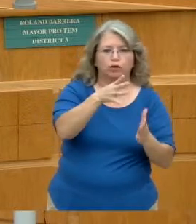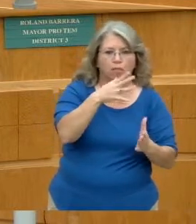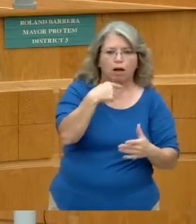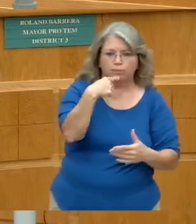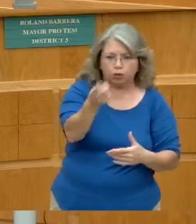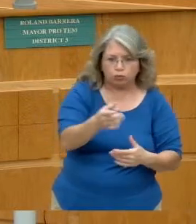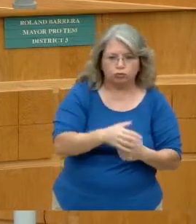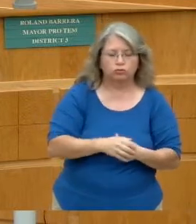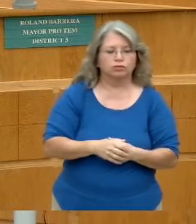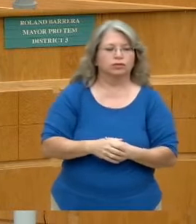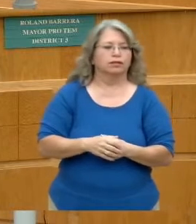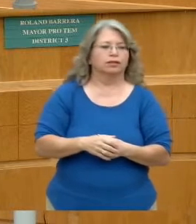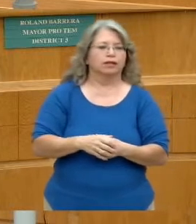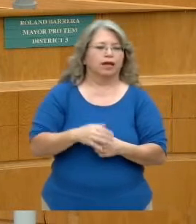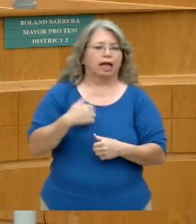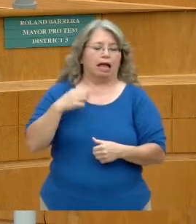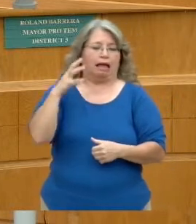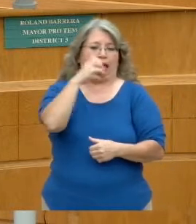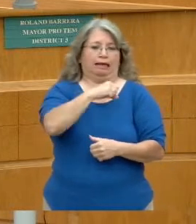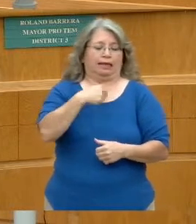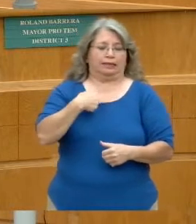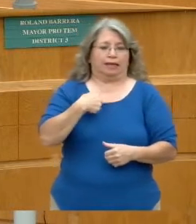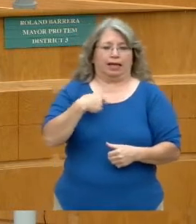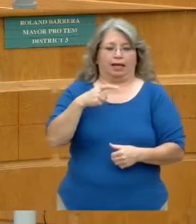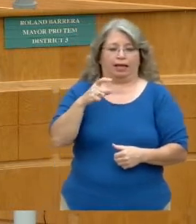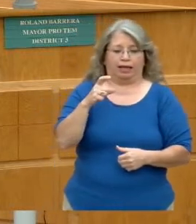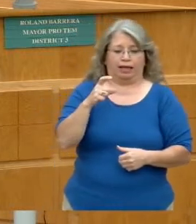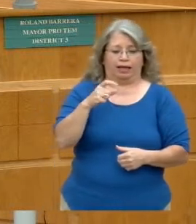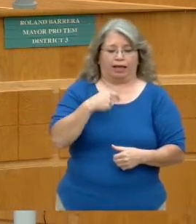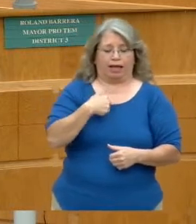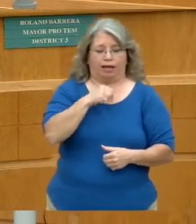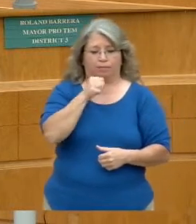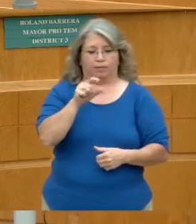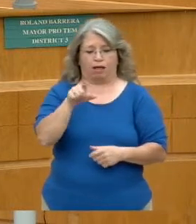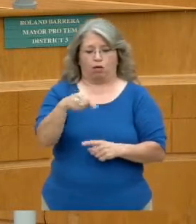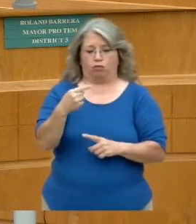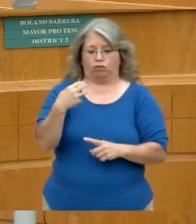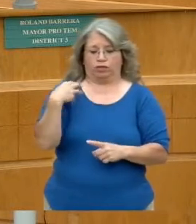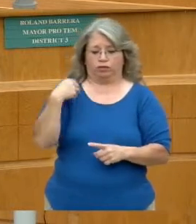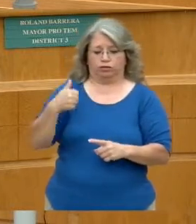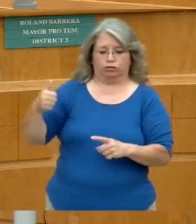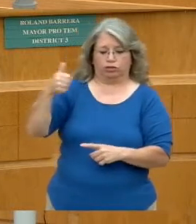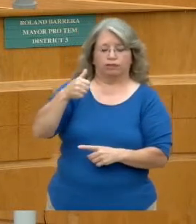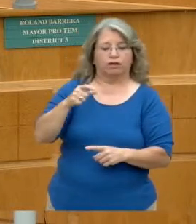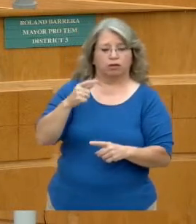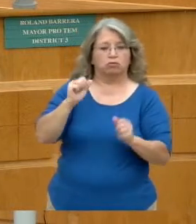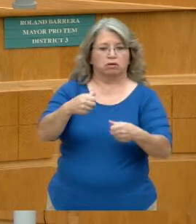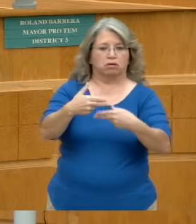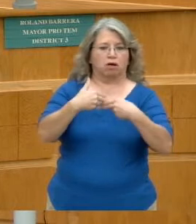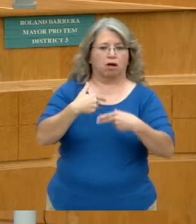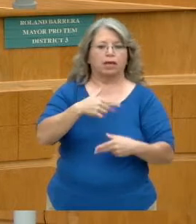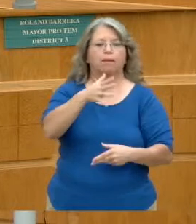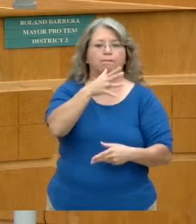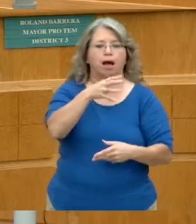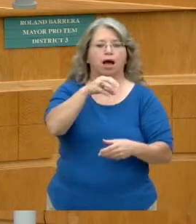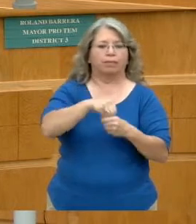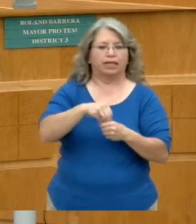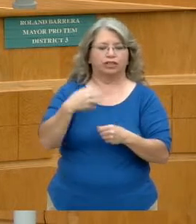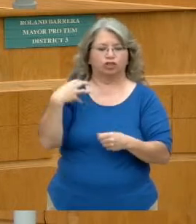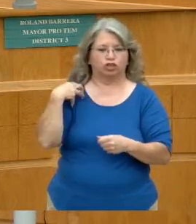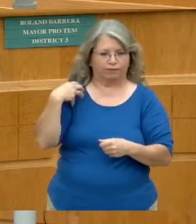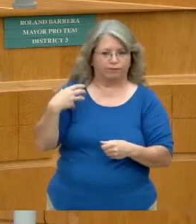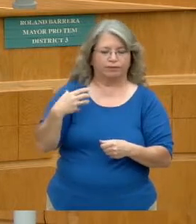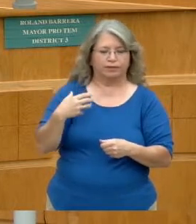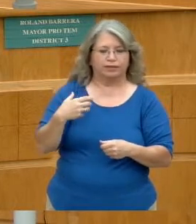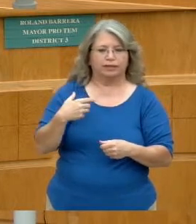be not only the chief executive officer, but I don't mind being mom in chief. So here's some tidbits from this mom to all